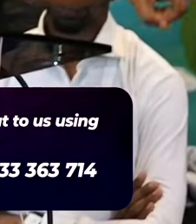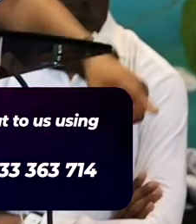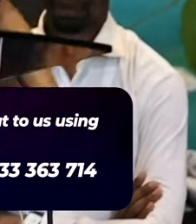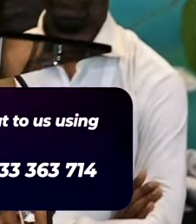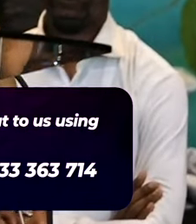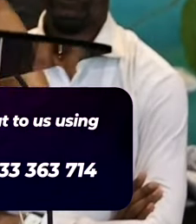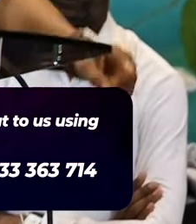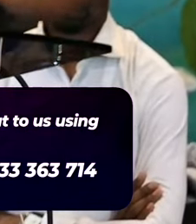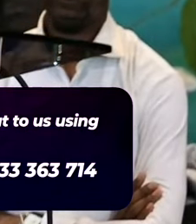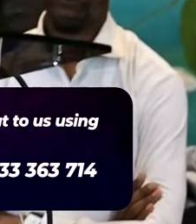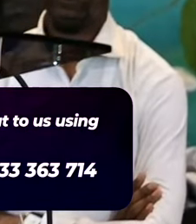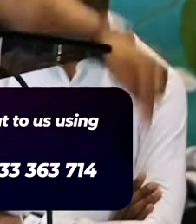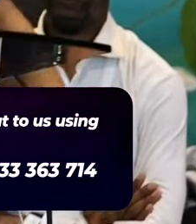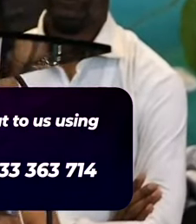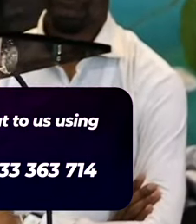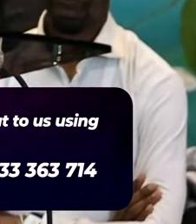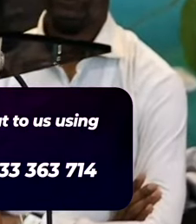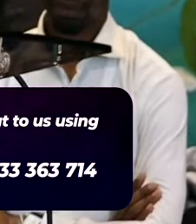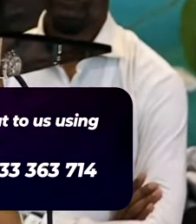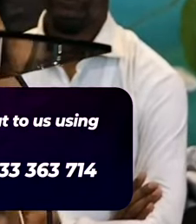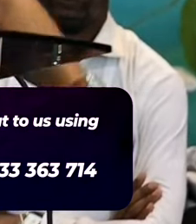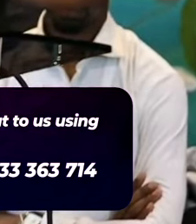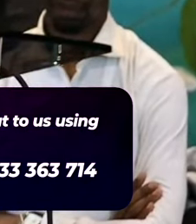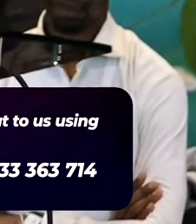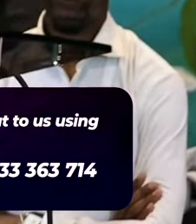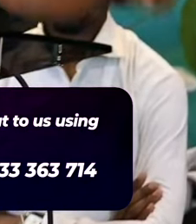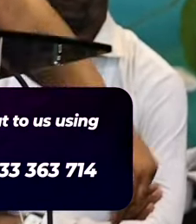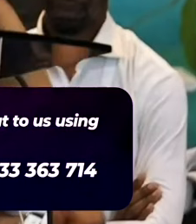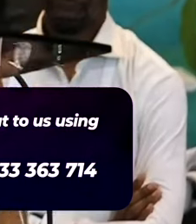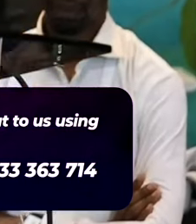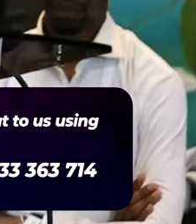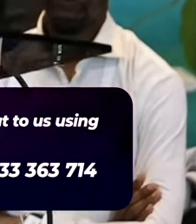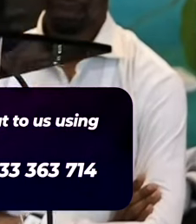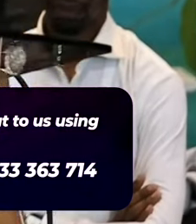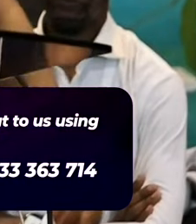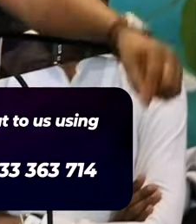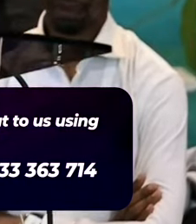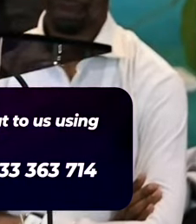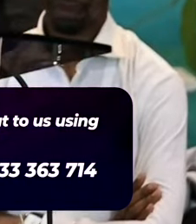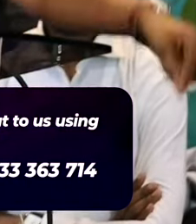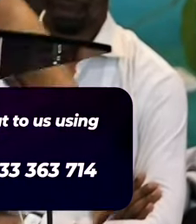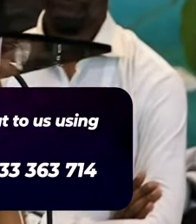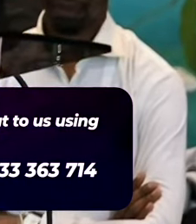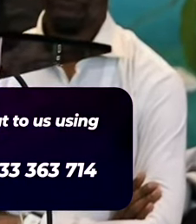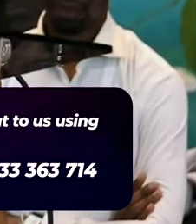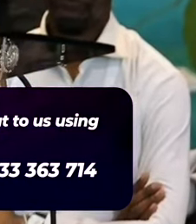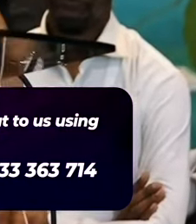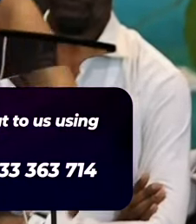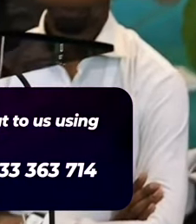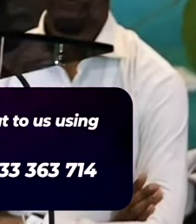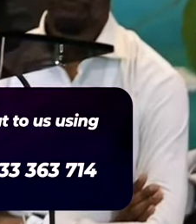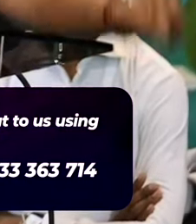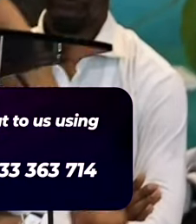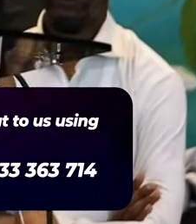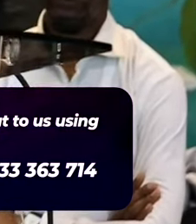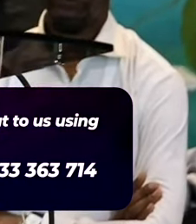up well. We pray tonight, may such relationships not end in marriage.